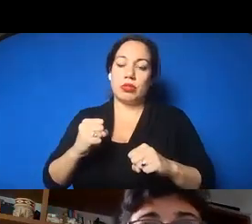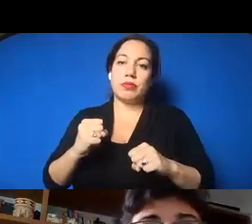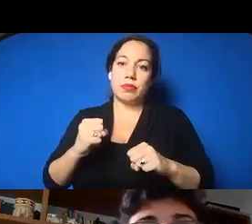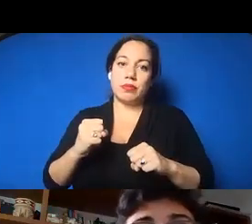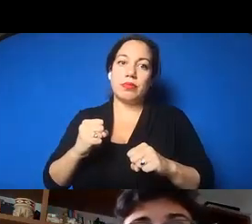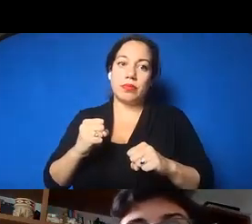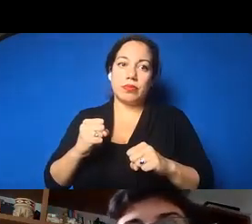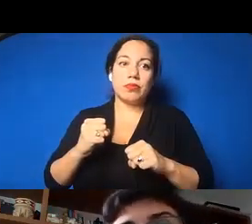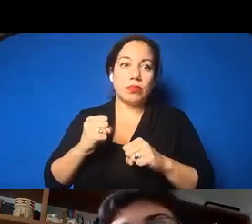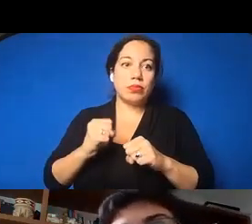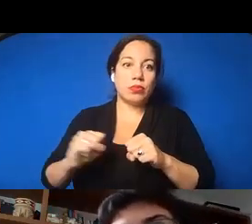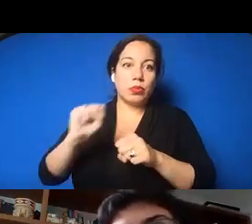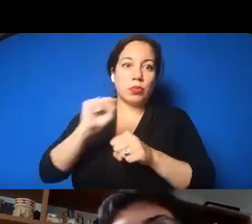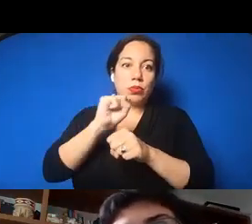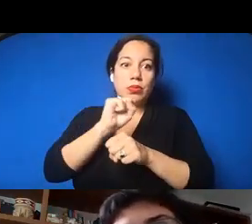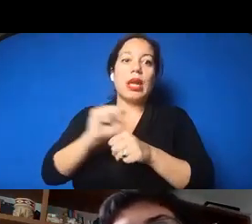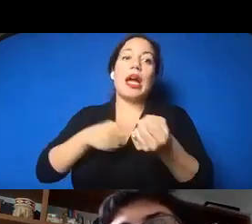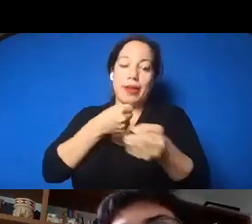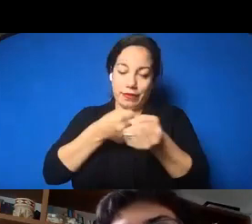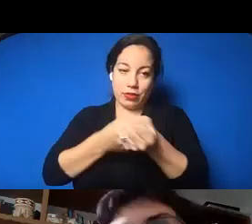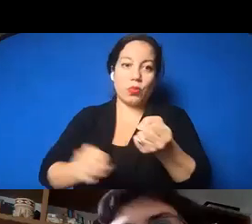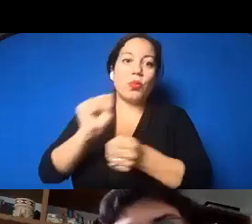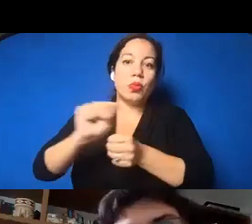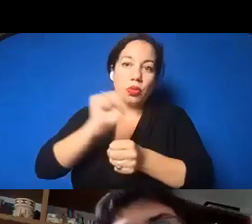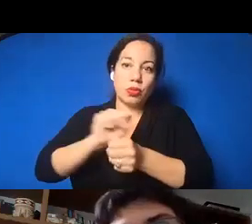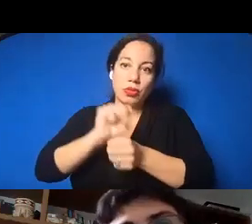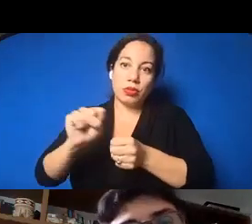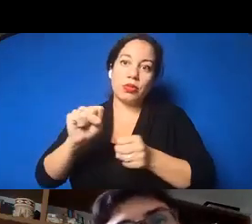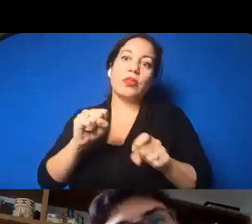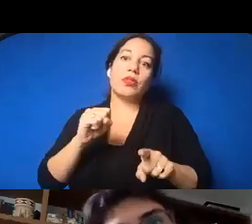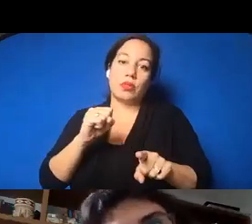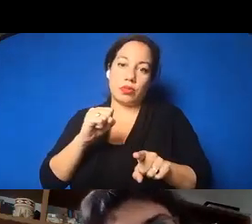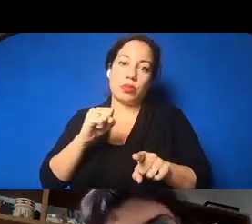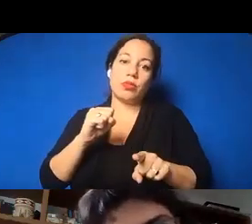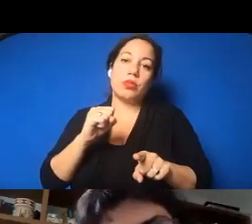work to debate the multiple